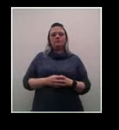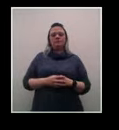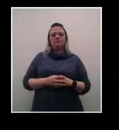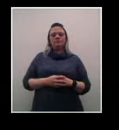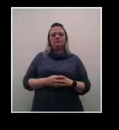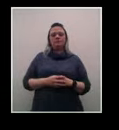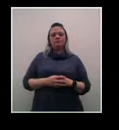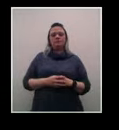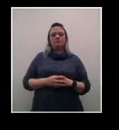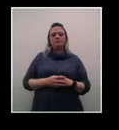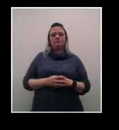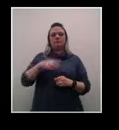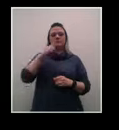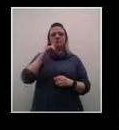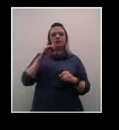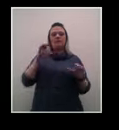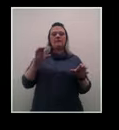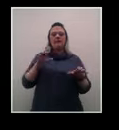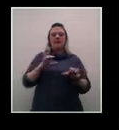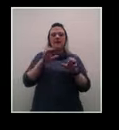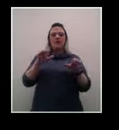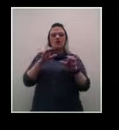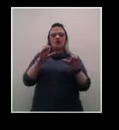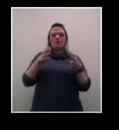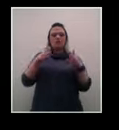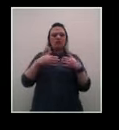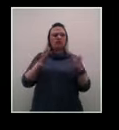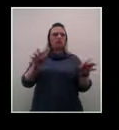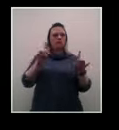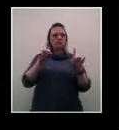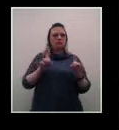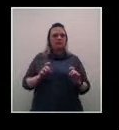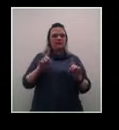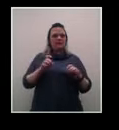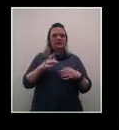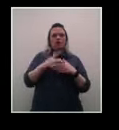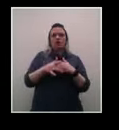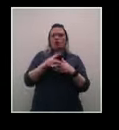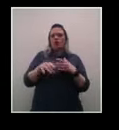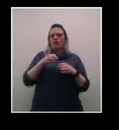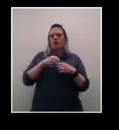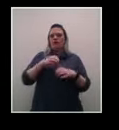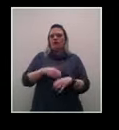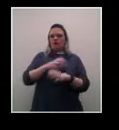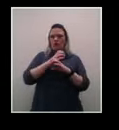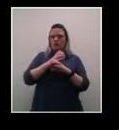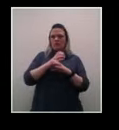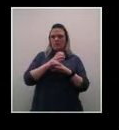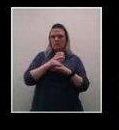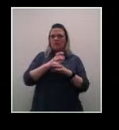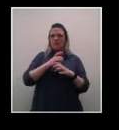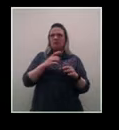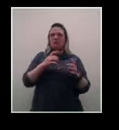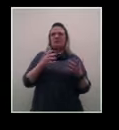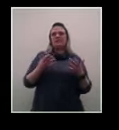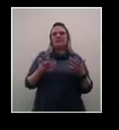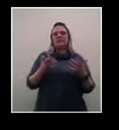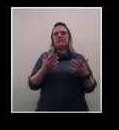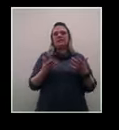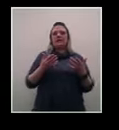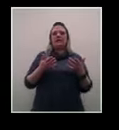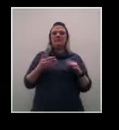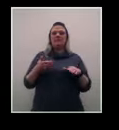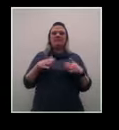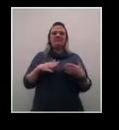Given the absence of widespread testing, especially early on in the crisis, is there a likelihood here that